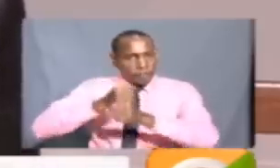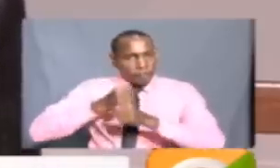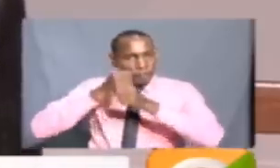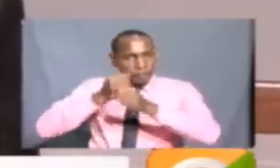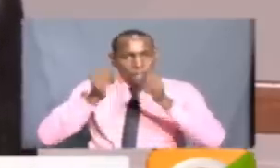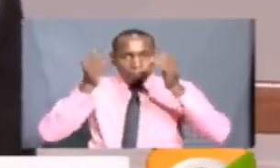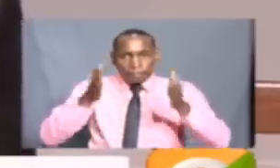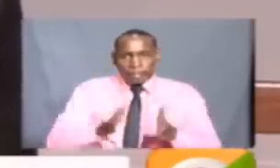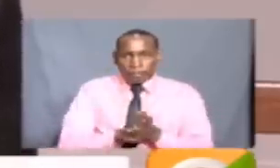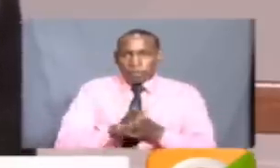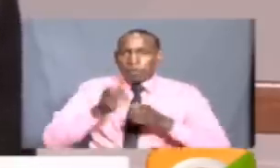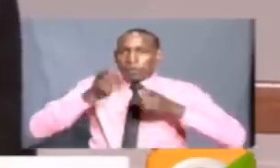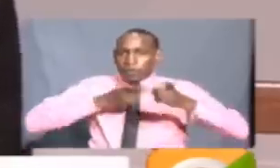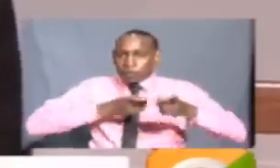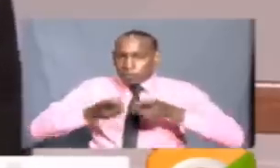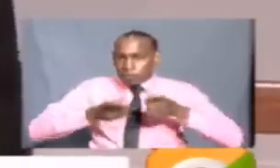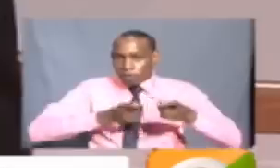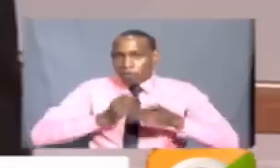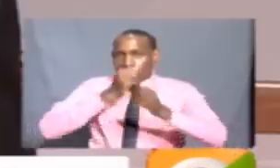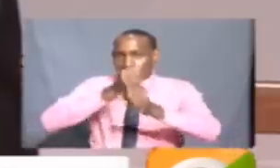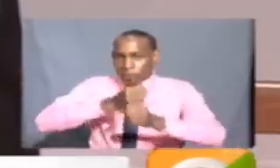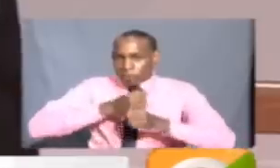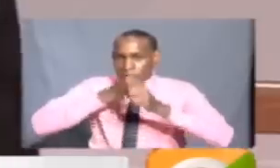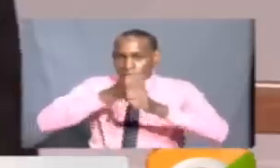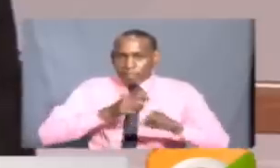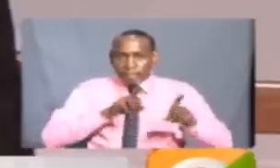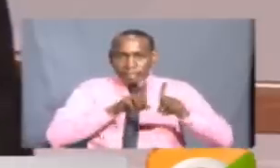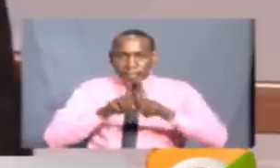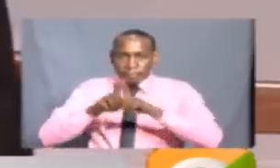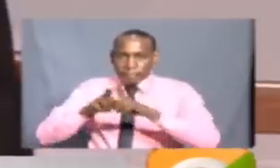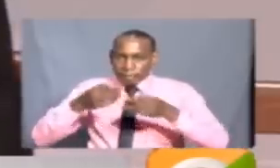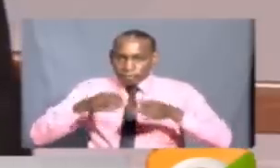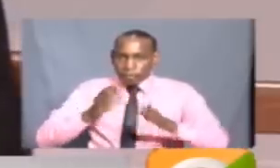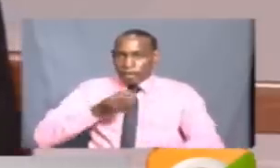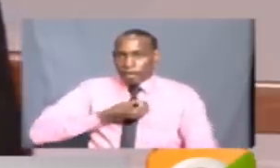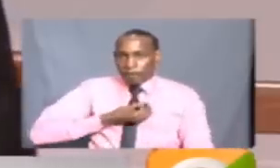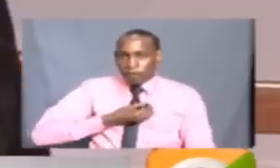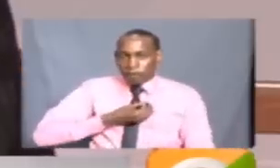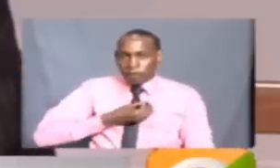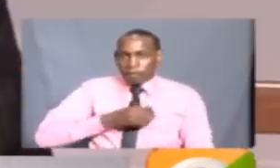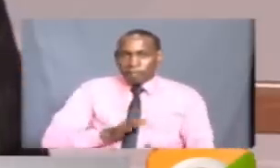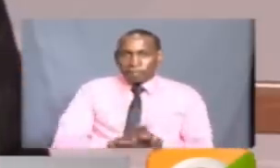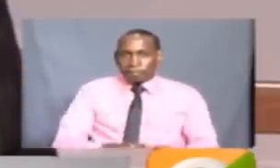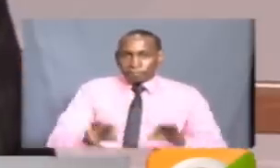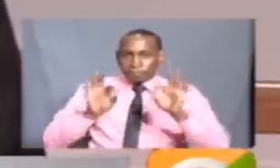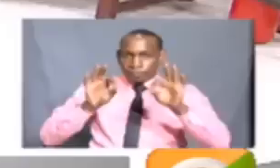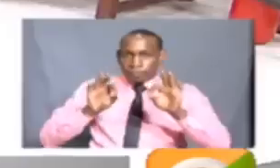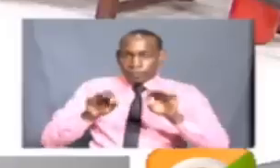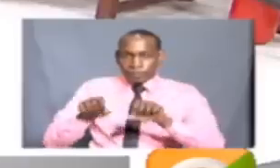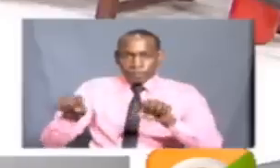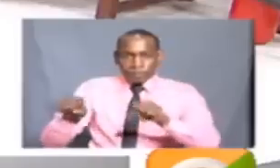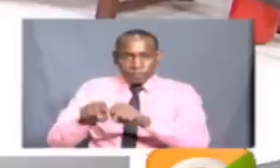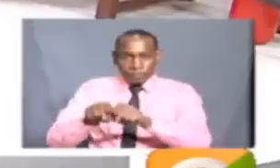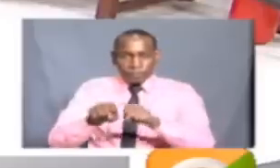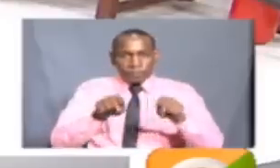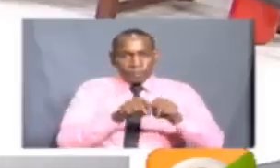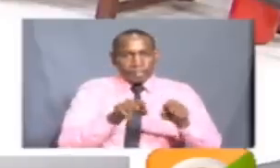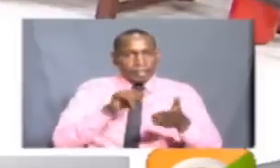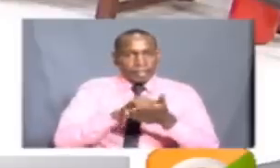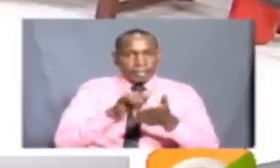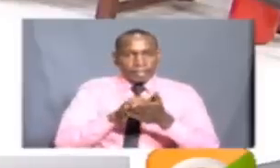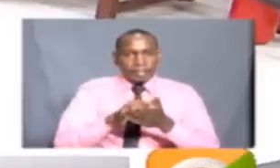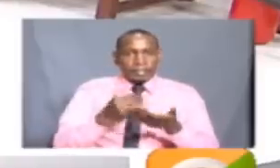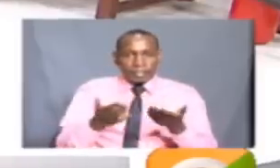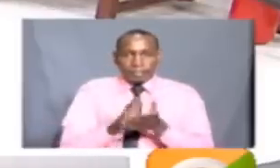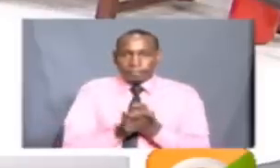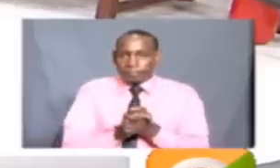own these horses, Jeff Koinange, the way you own your elegant designer shoes that I've been admiring